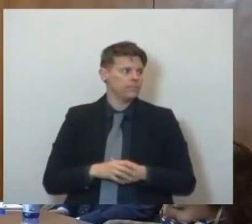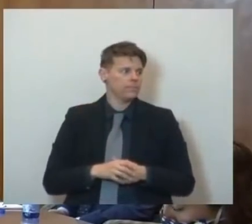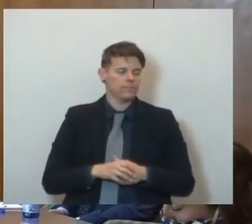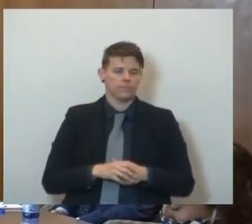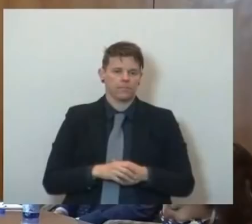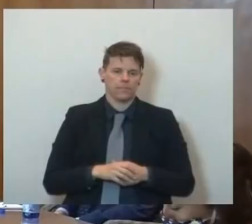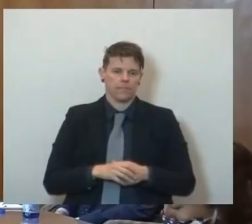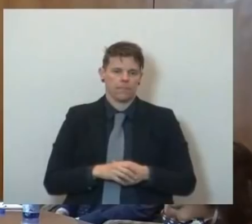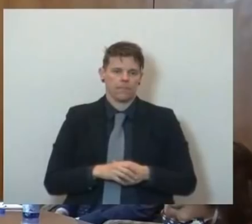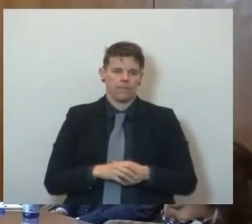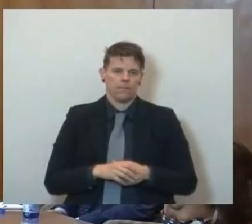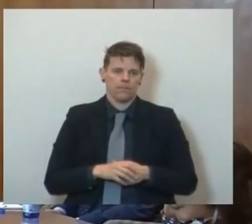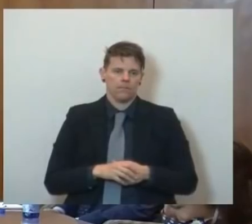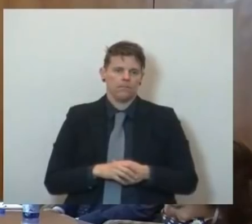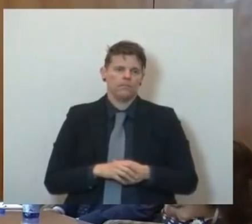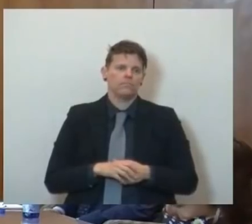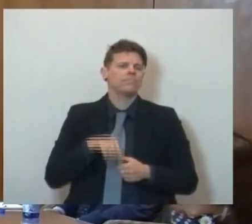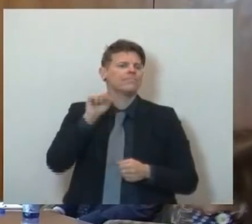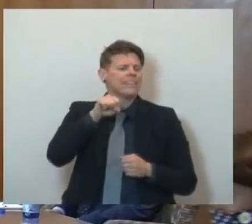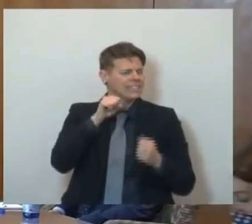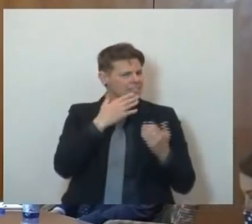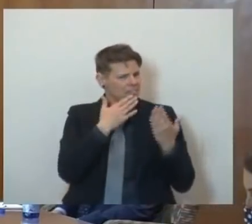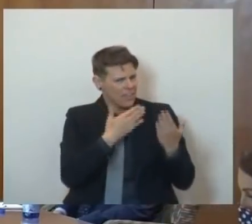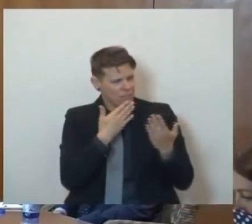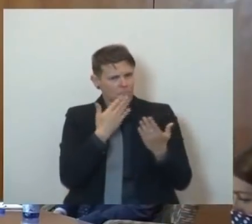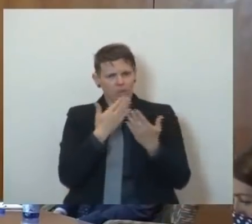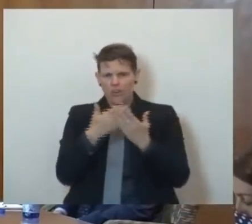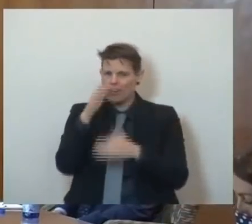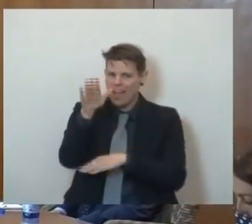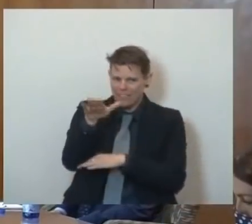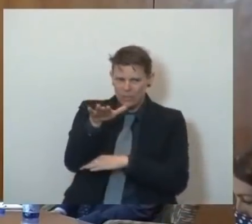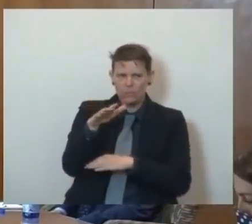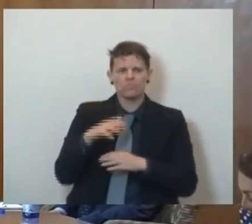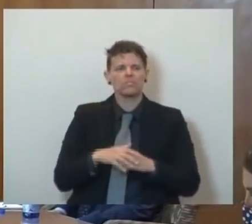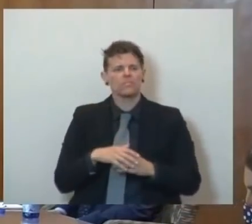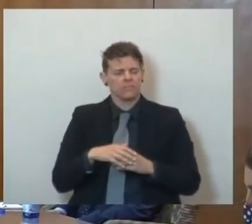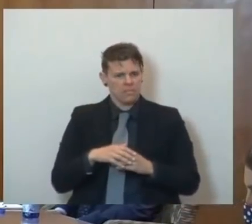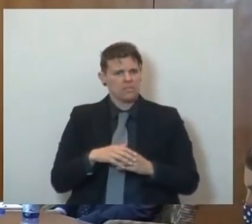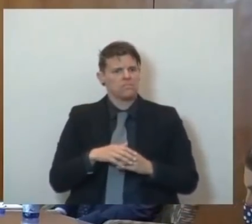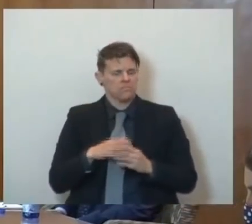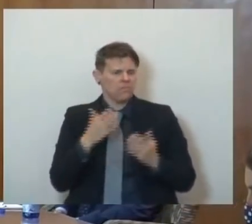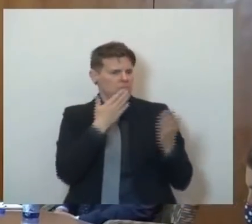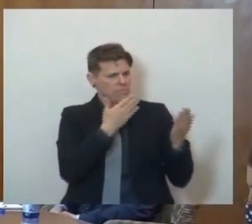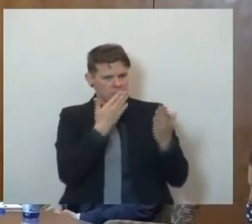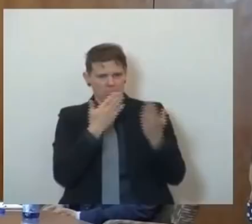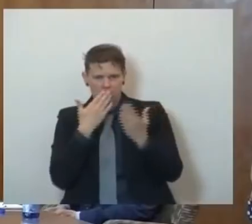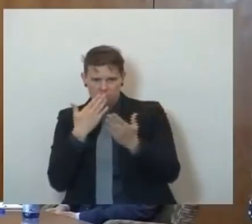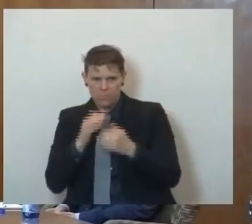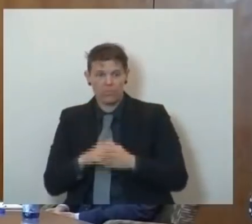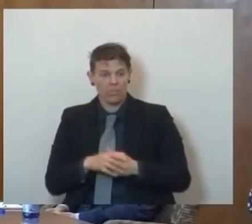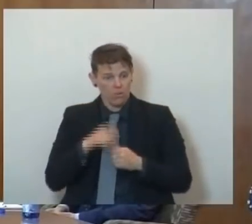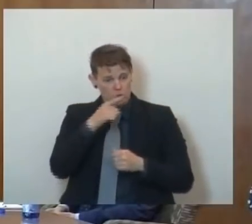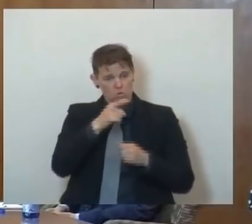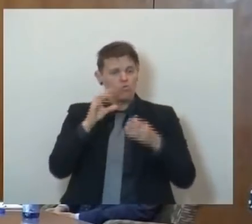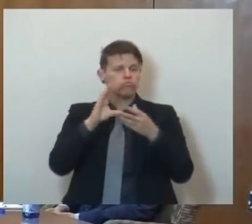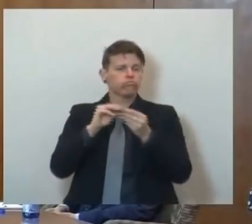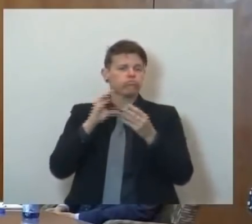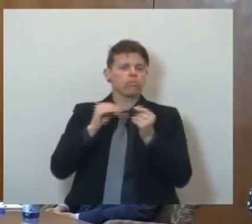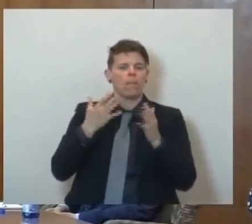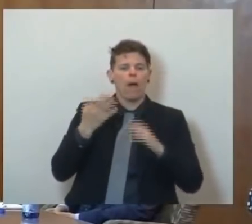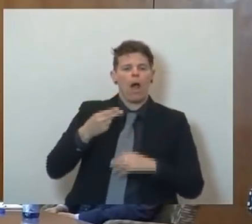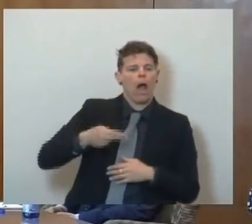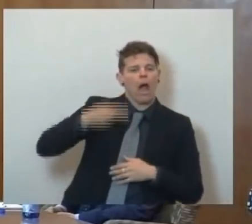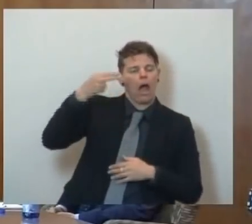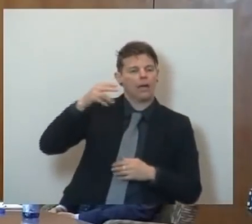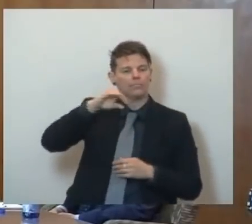Yeah, thank you. Good afternoon, Governor, Cabinet Secretaries. You've mentioned the high infection rates in McKinley and San Juan